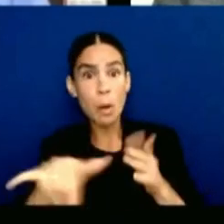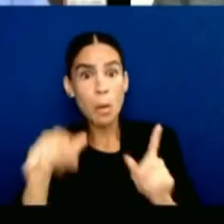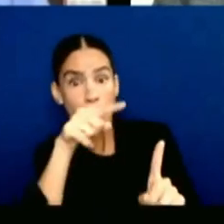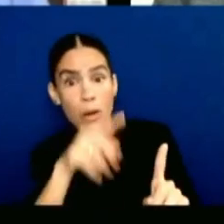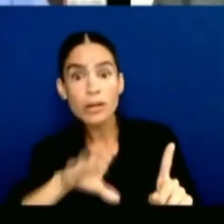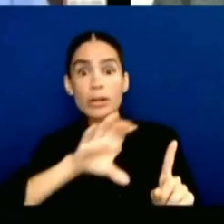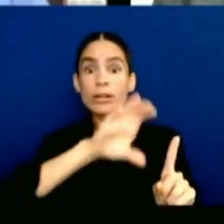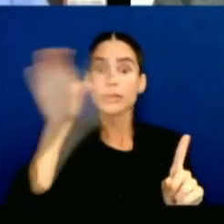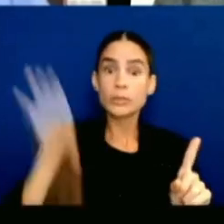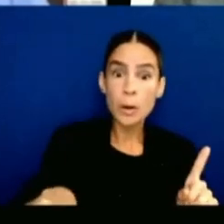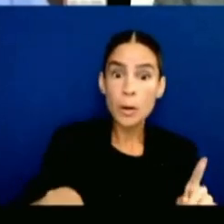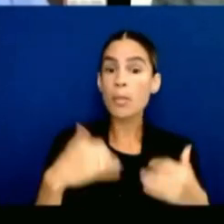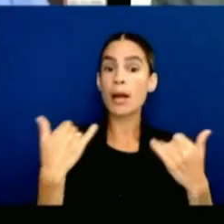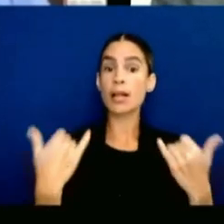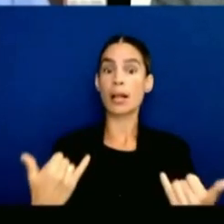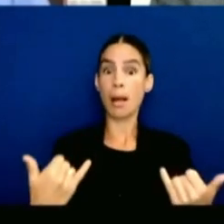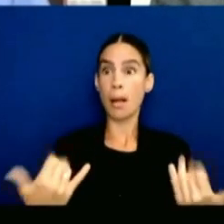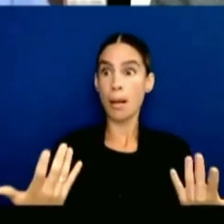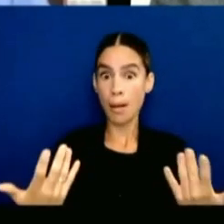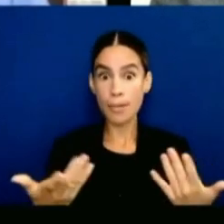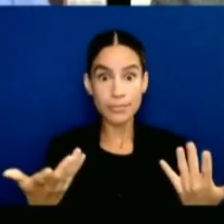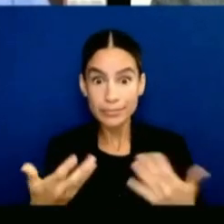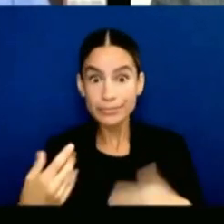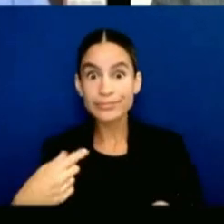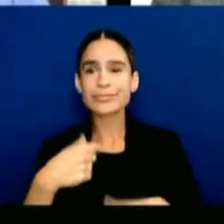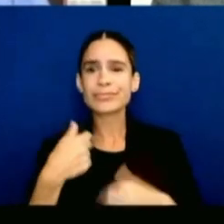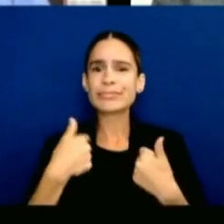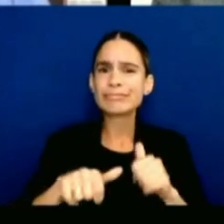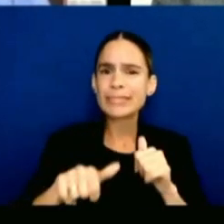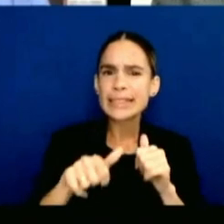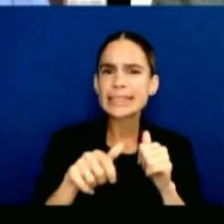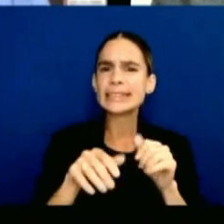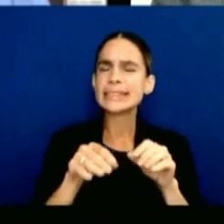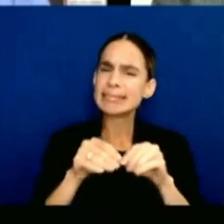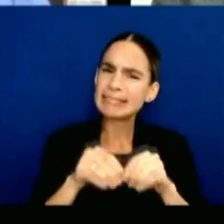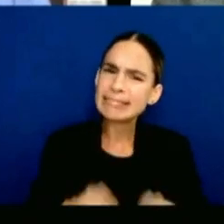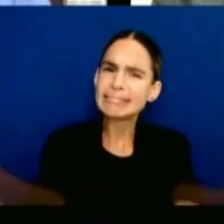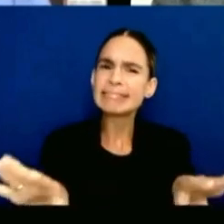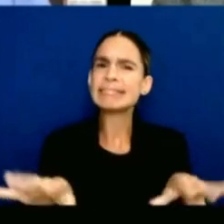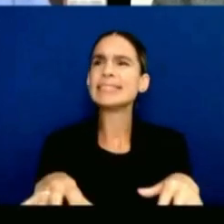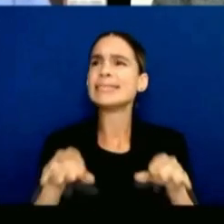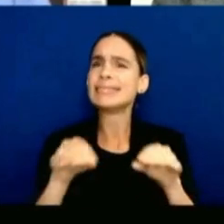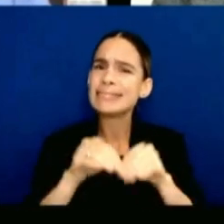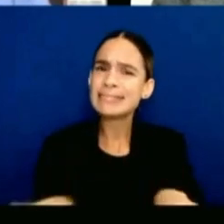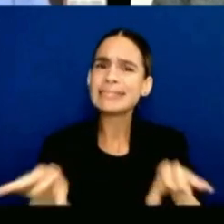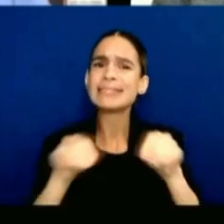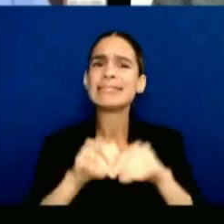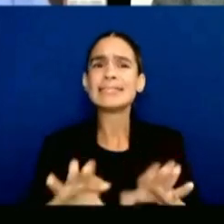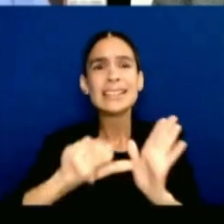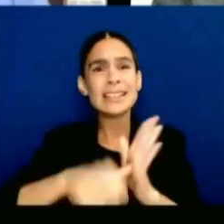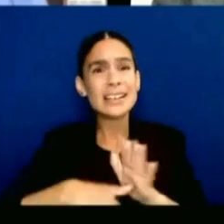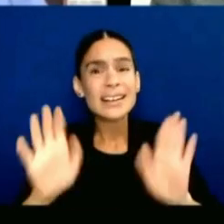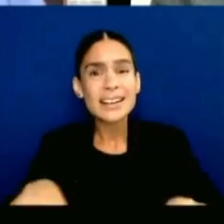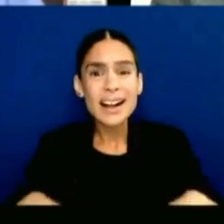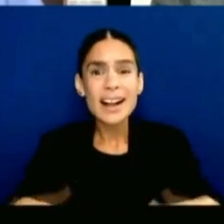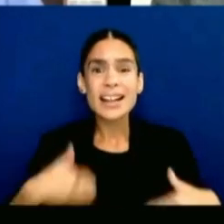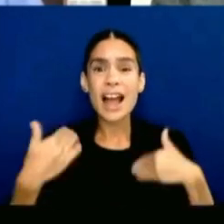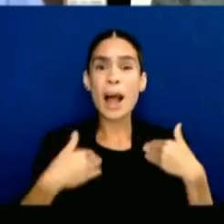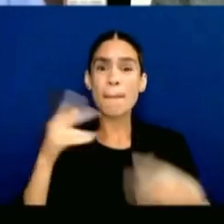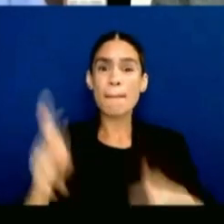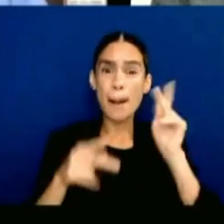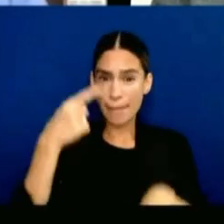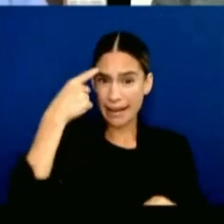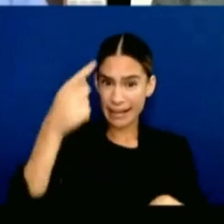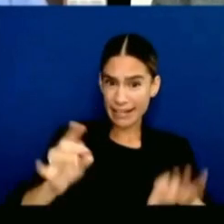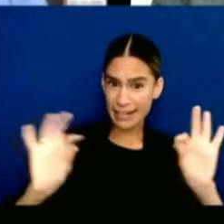the messaging across, young people should not feel that they're invulnerable to serious consequences. The more we learn about